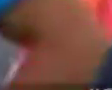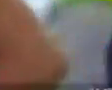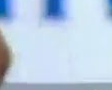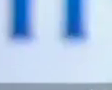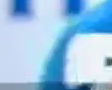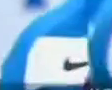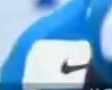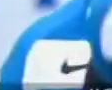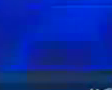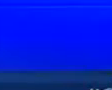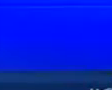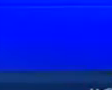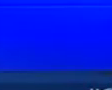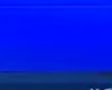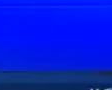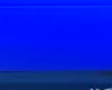Skipper.